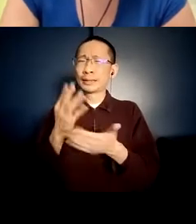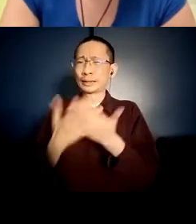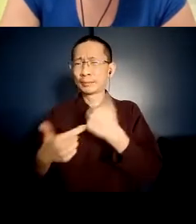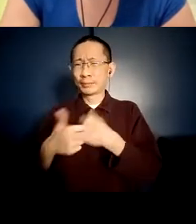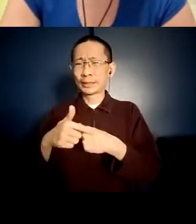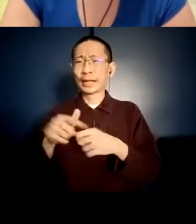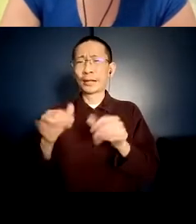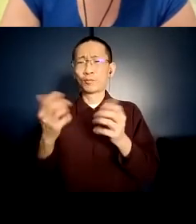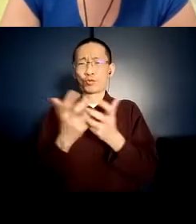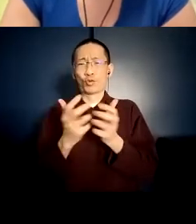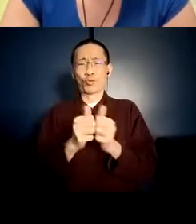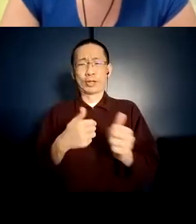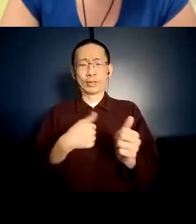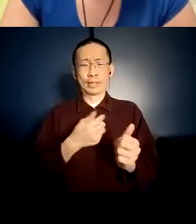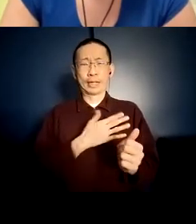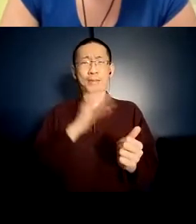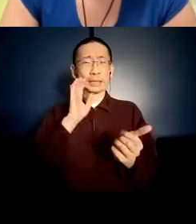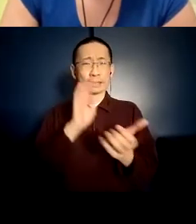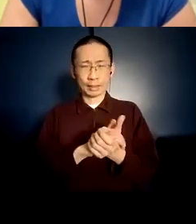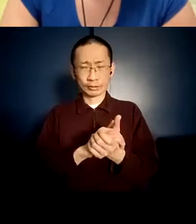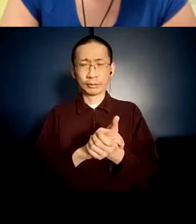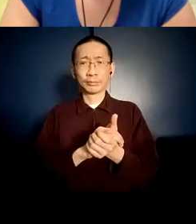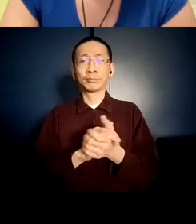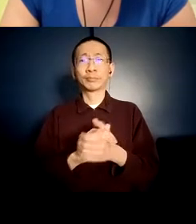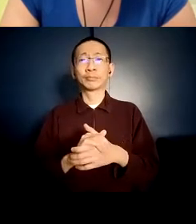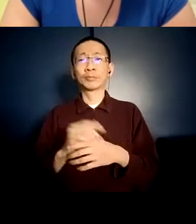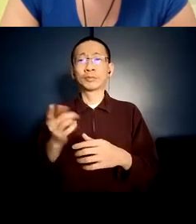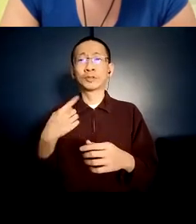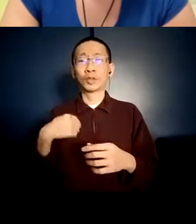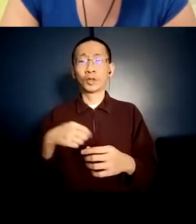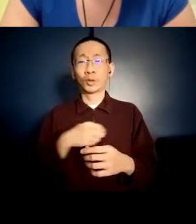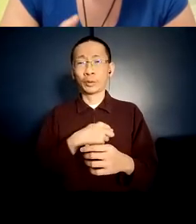with me and my spouse. And